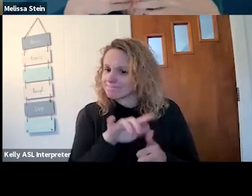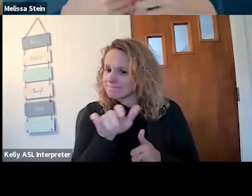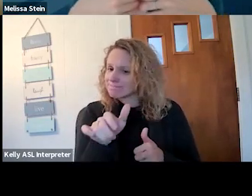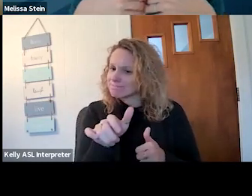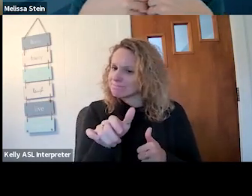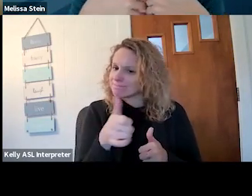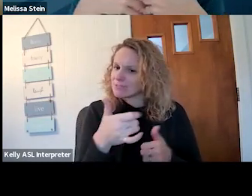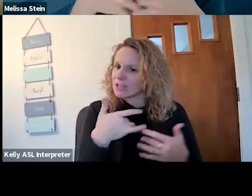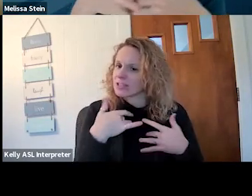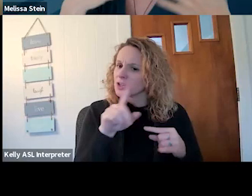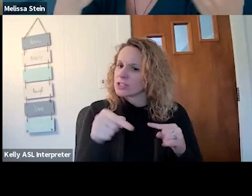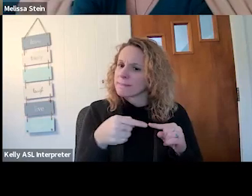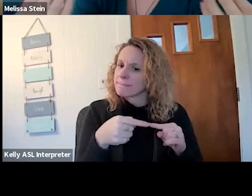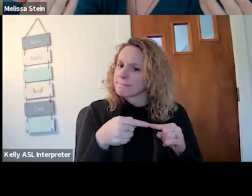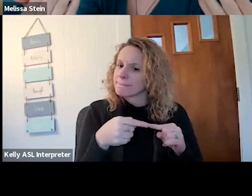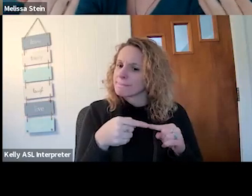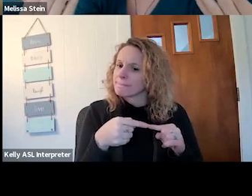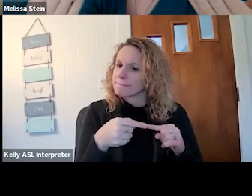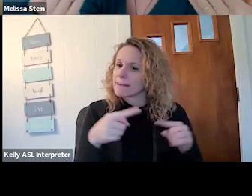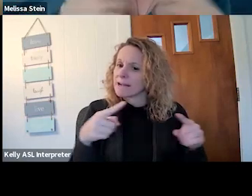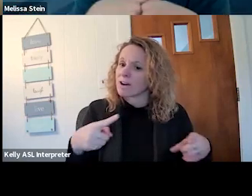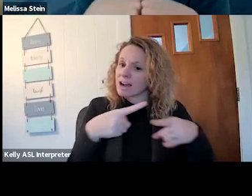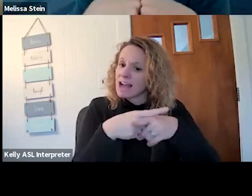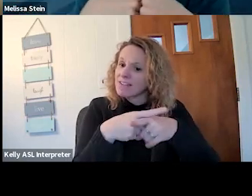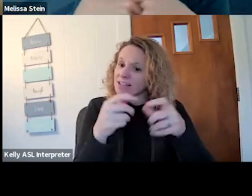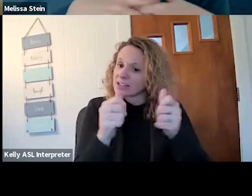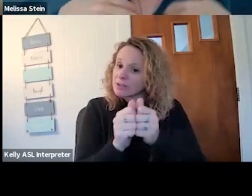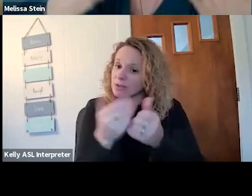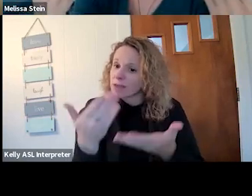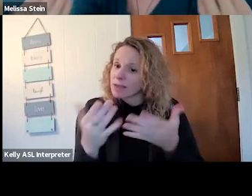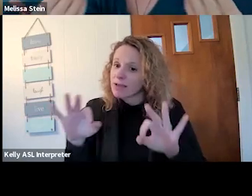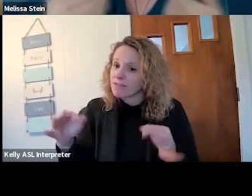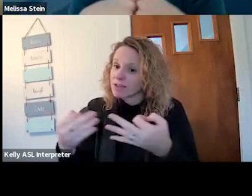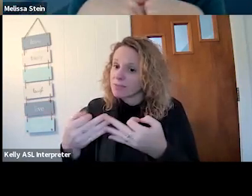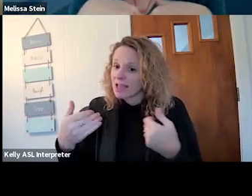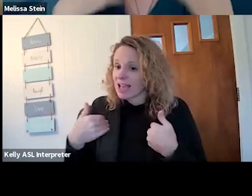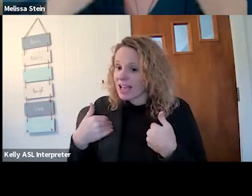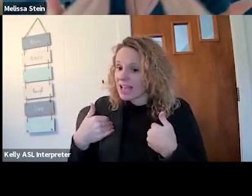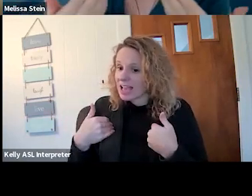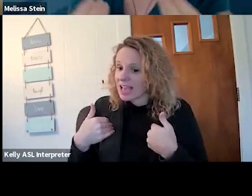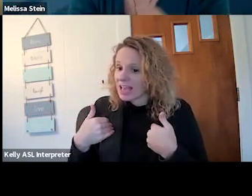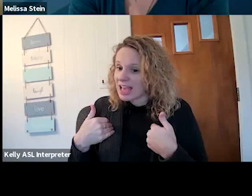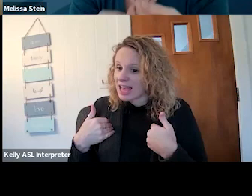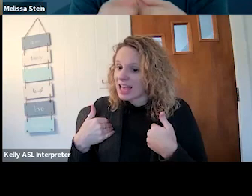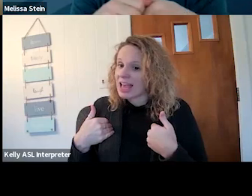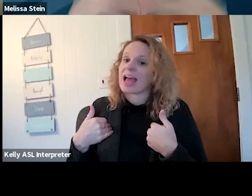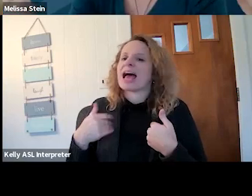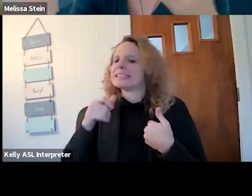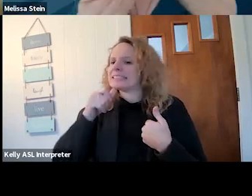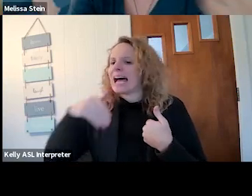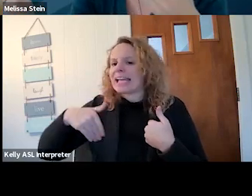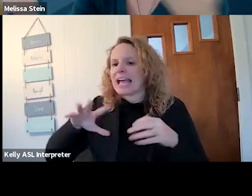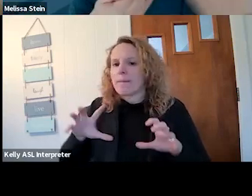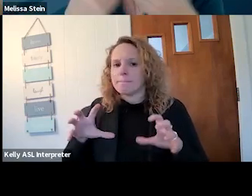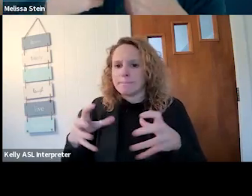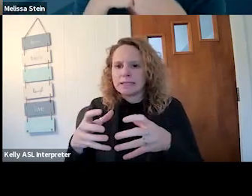any concerns about it raising conflicts where maybe a family hasn't started counseling together yet, and there's